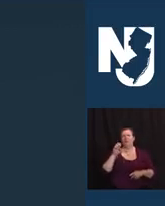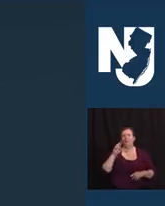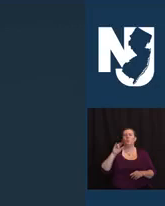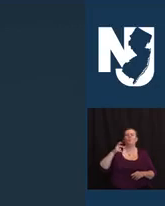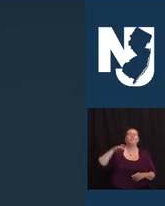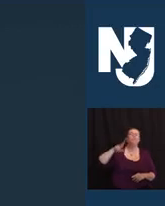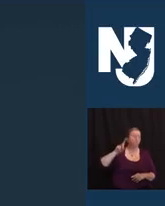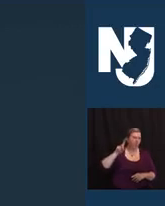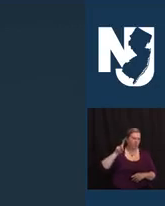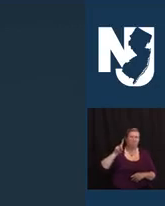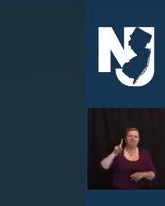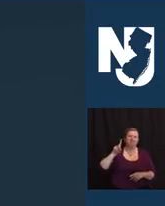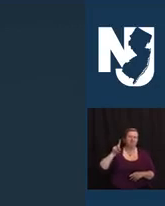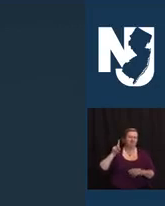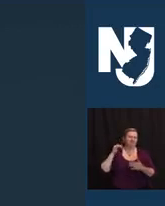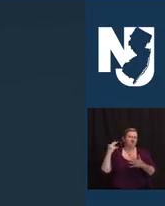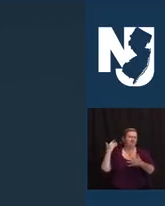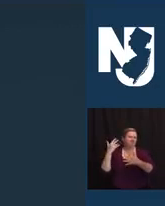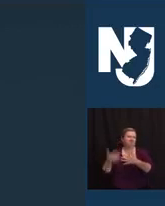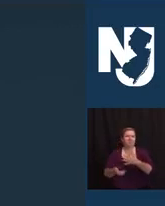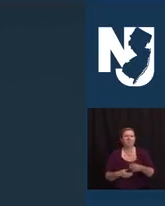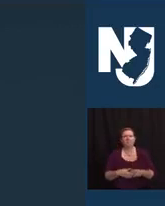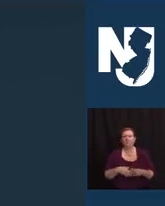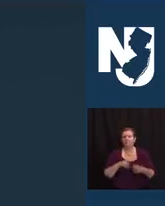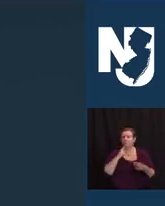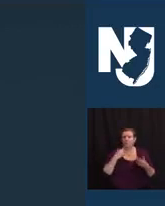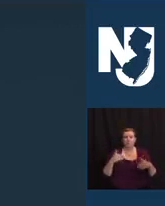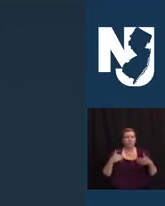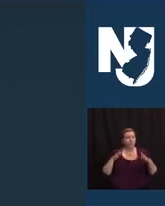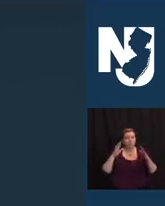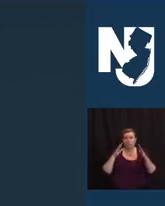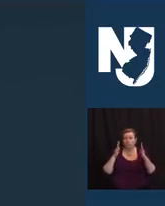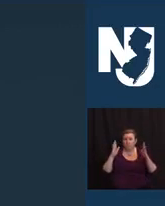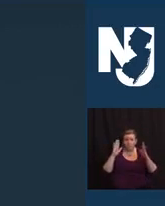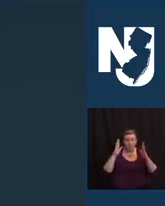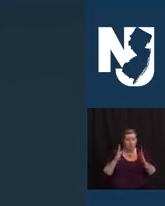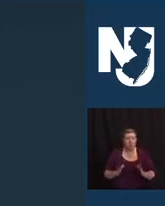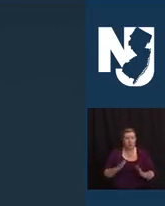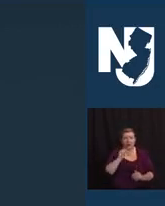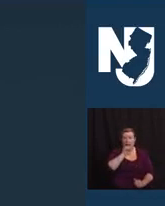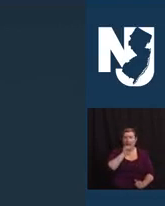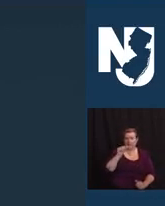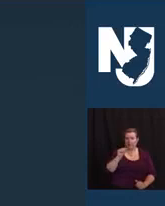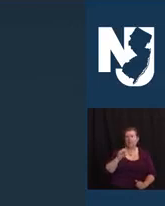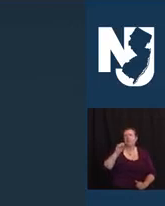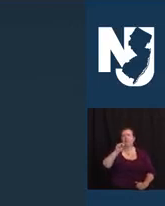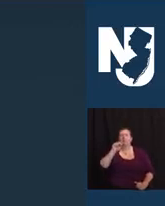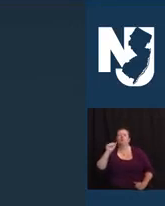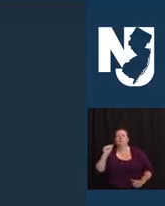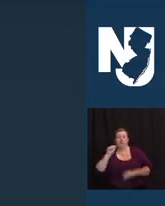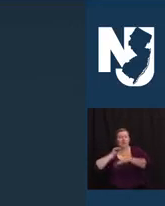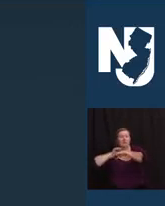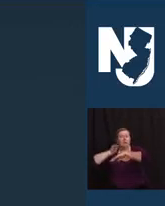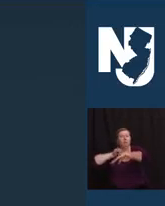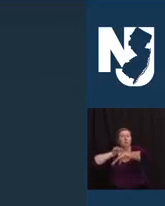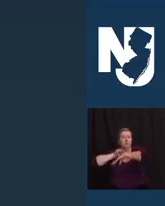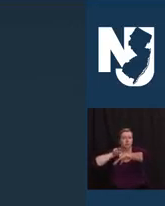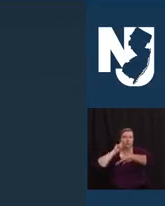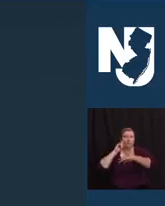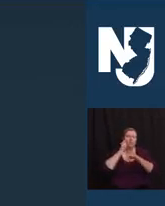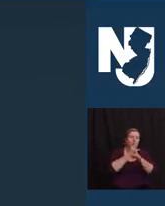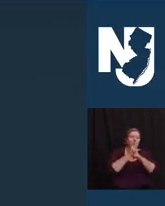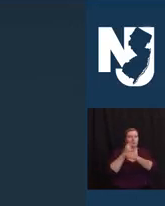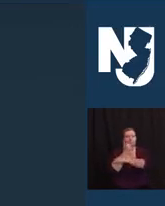and compassionate individual, Ellie was an alcohol and substance abuse counselor serving individuals through both the